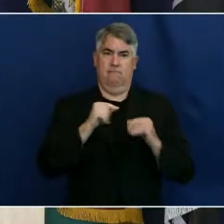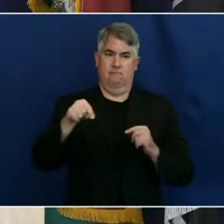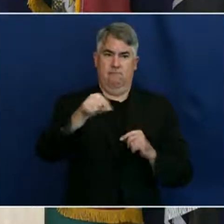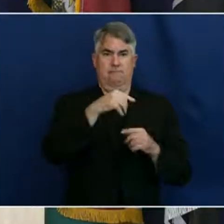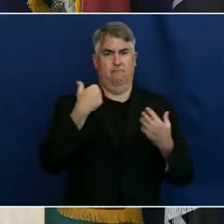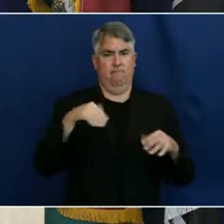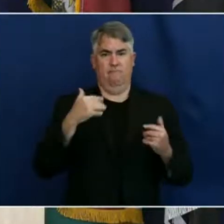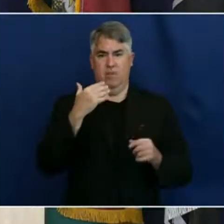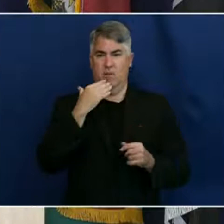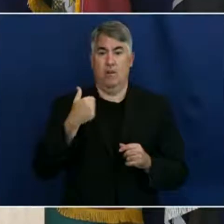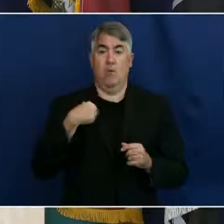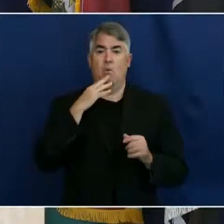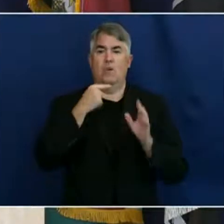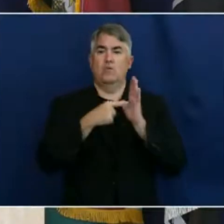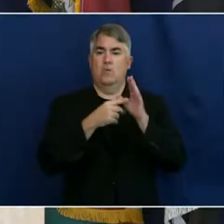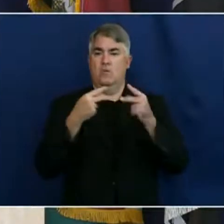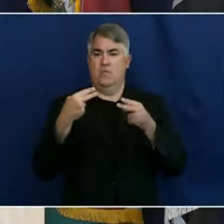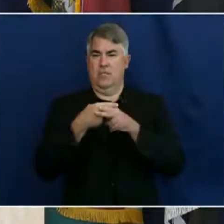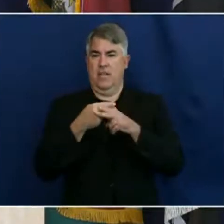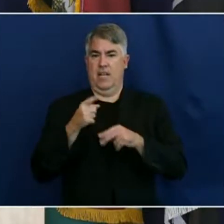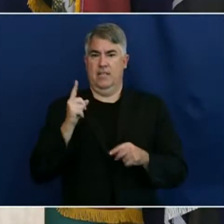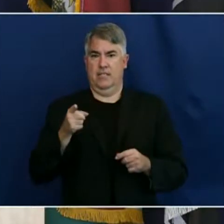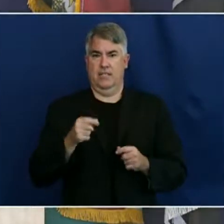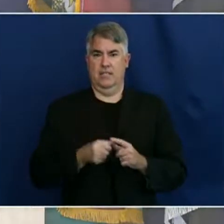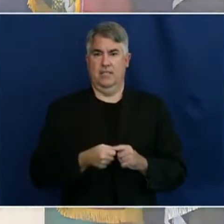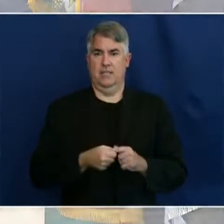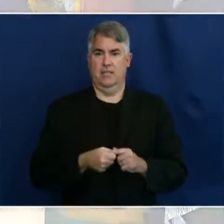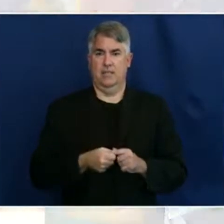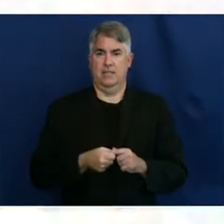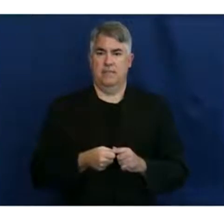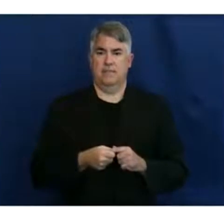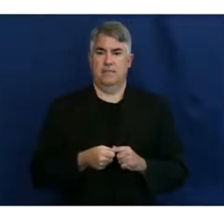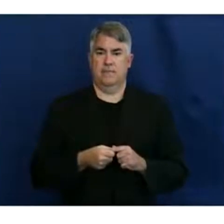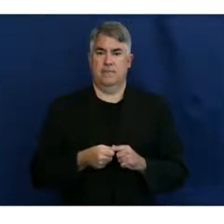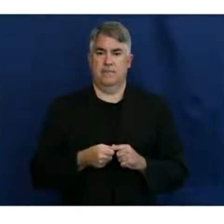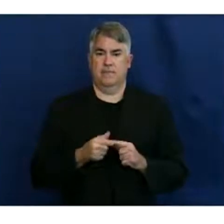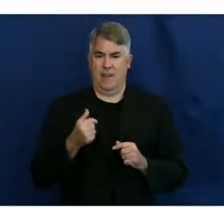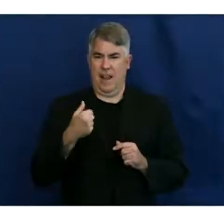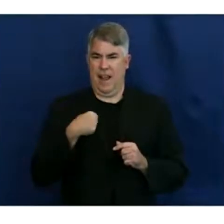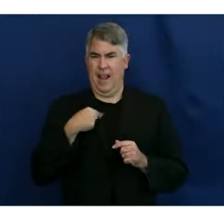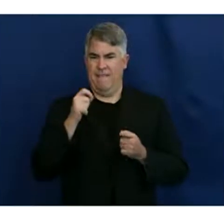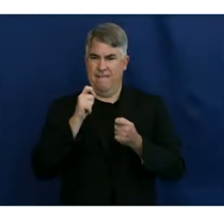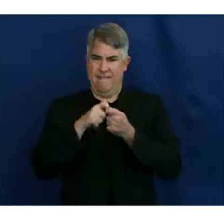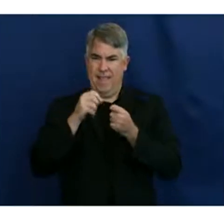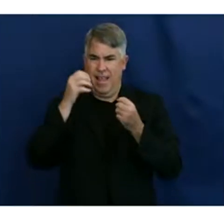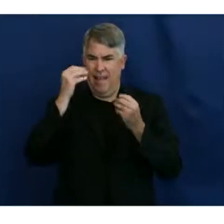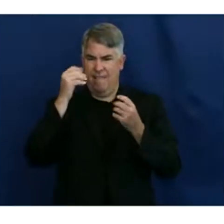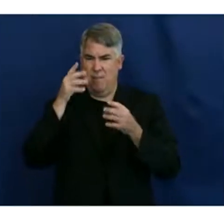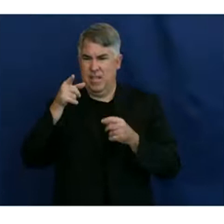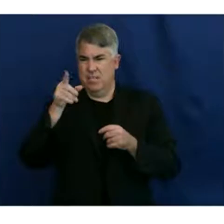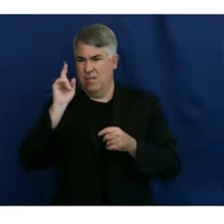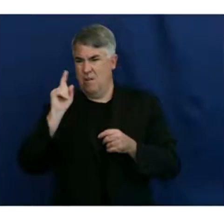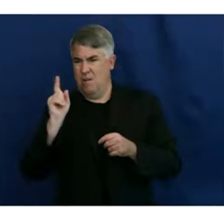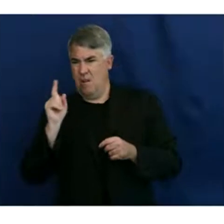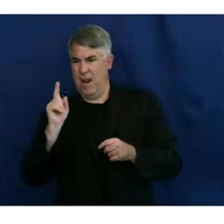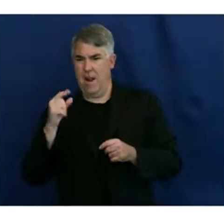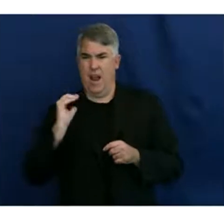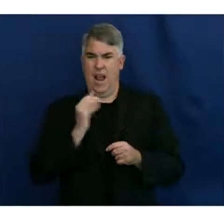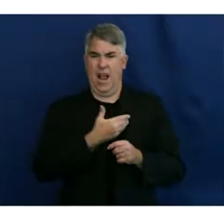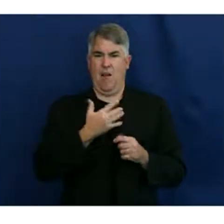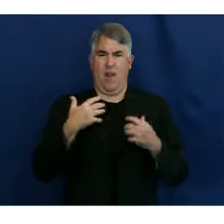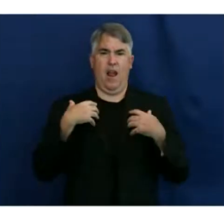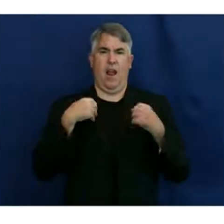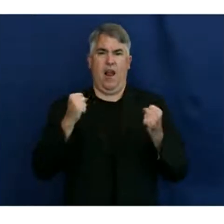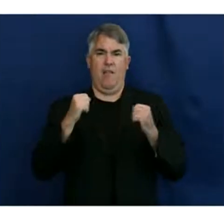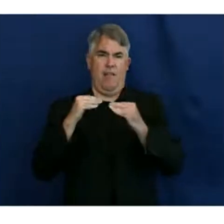going to show you a slide now that has specific information related to our health equity zip codes.